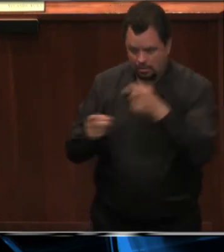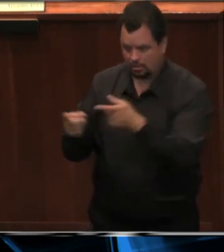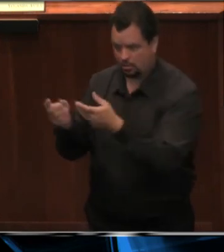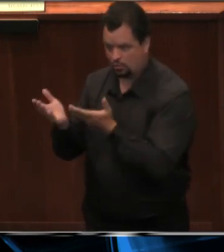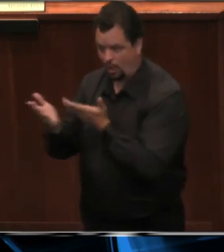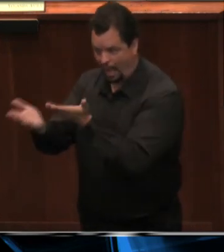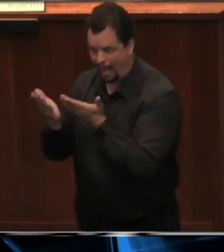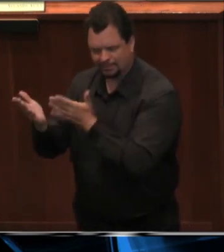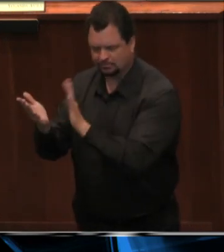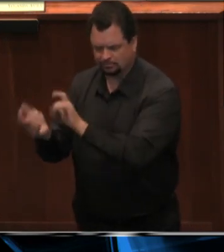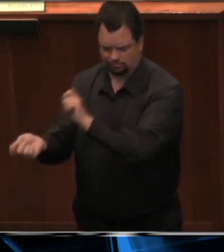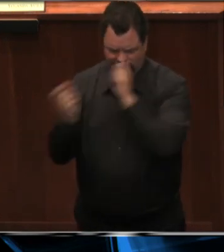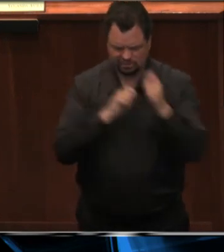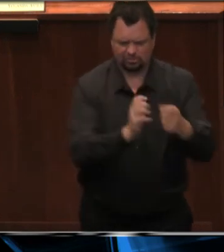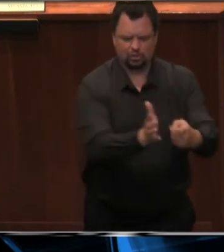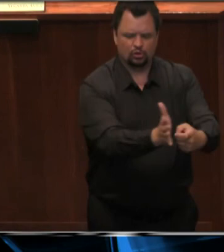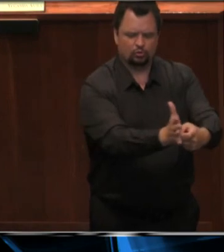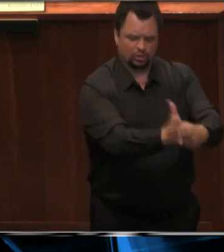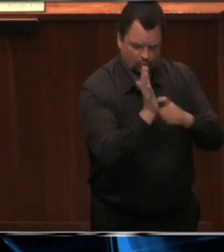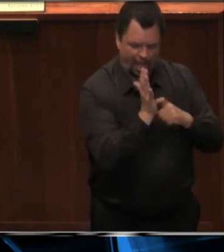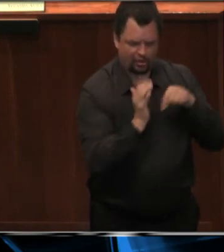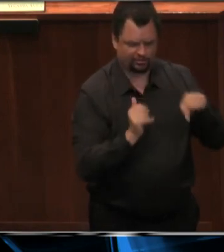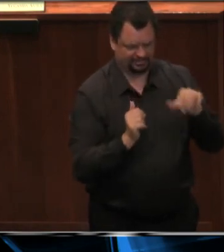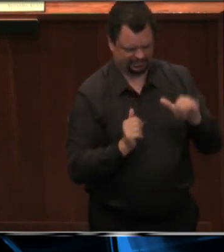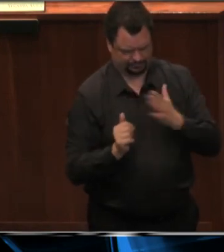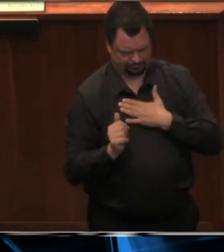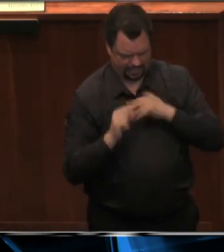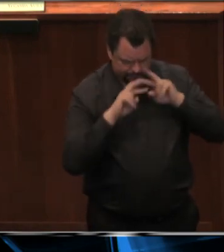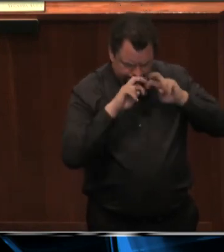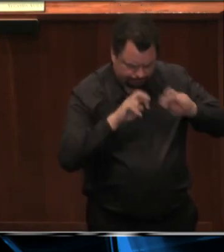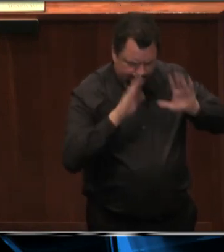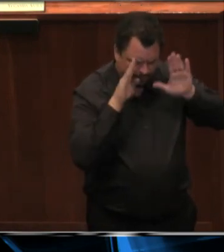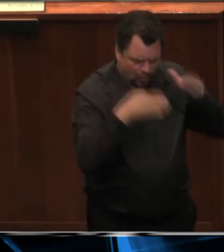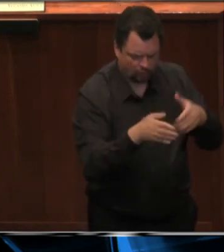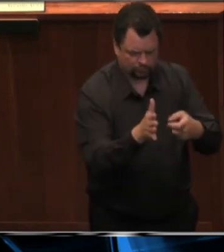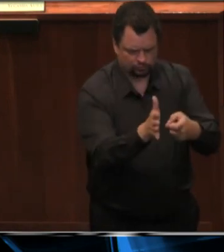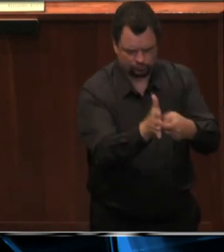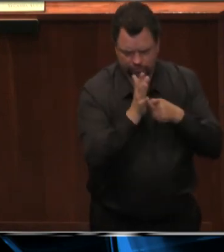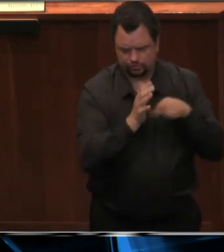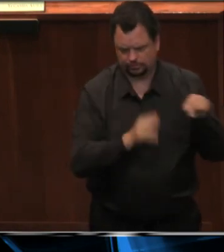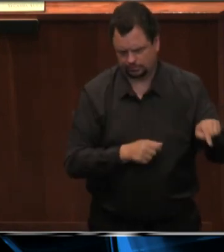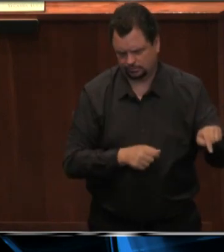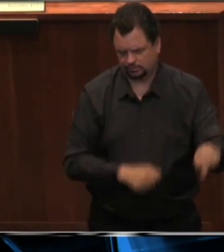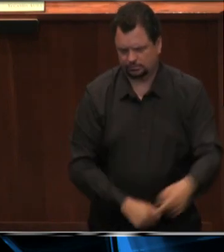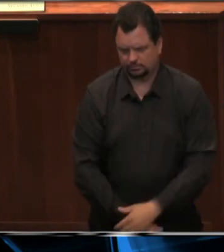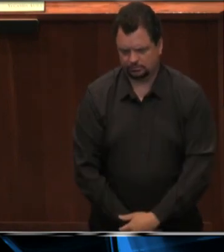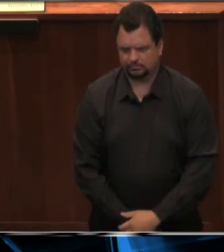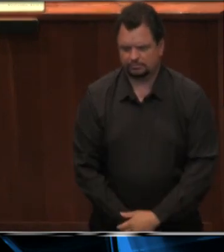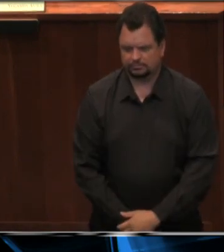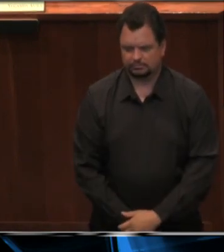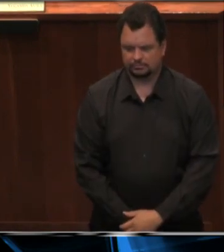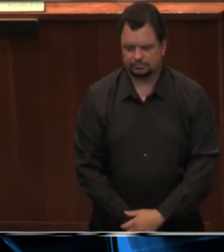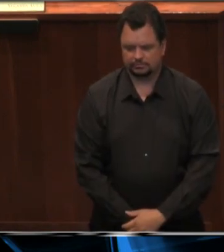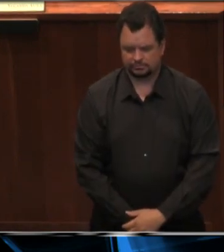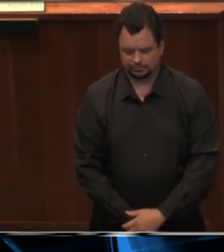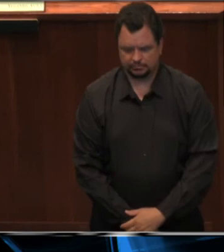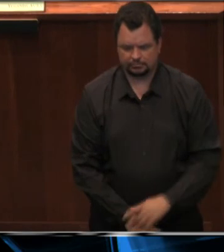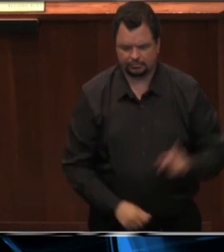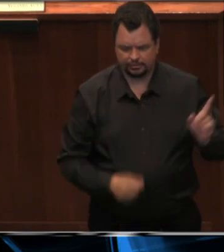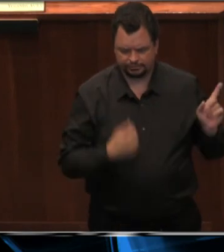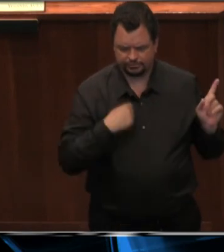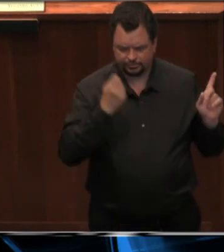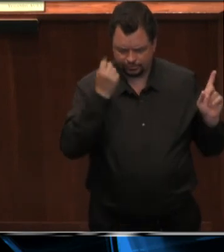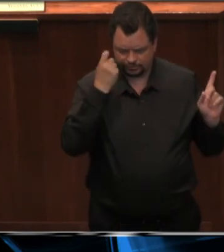That is what we're focused on. Thank you. Thank you. I understand we have 2 virtual speakers. Is that